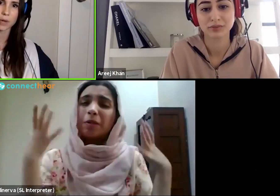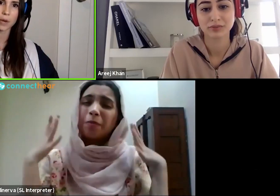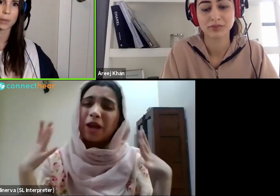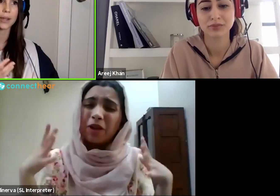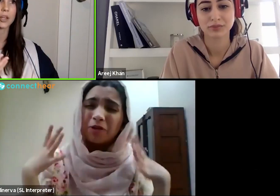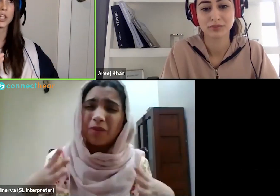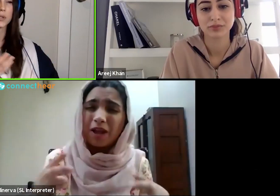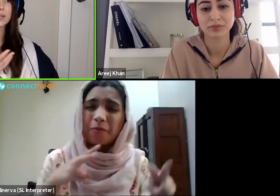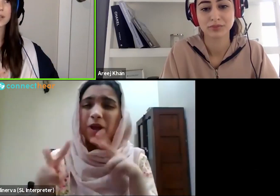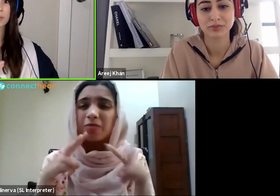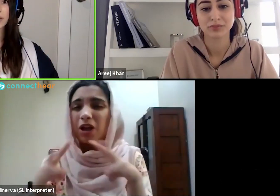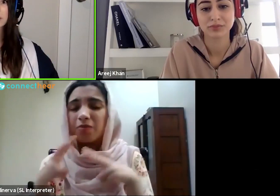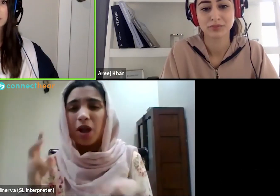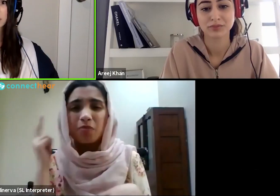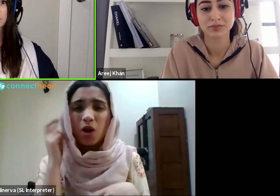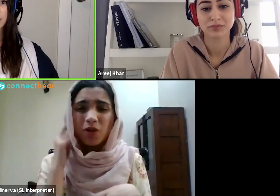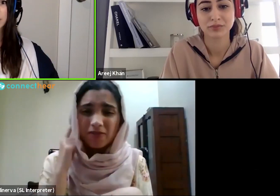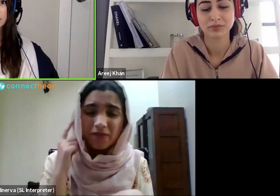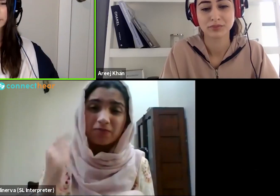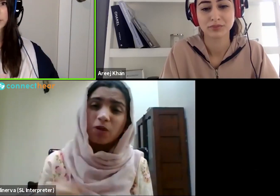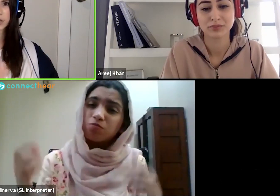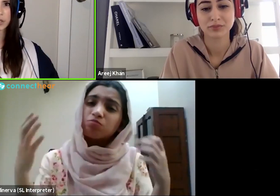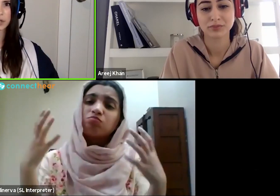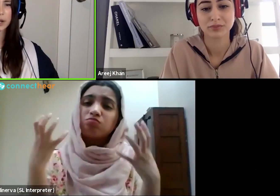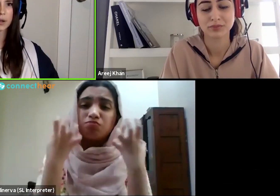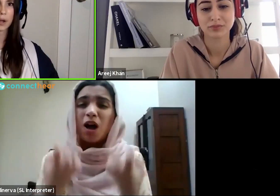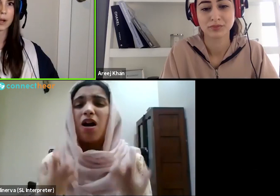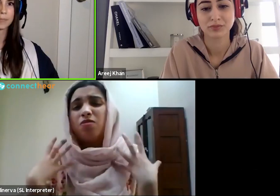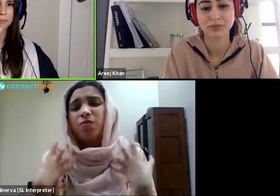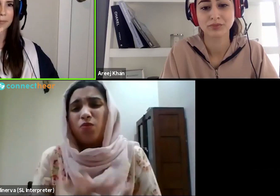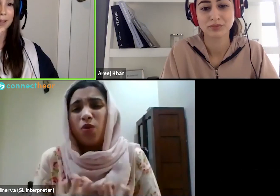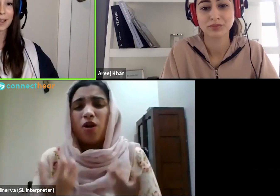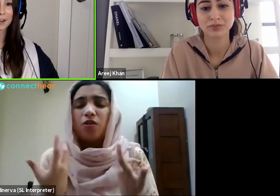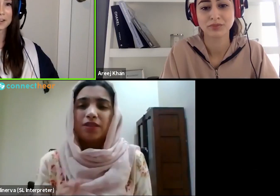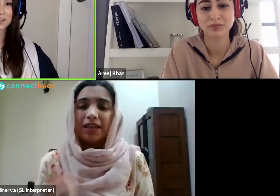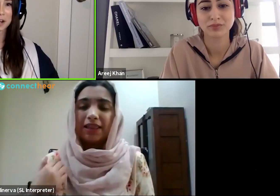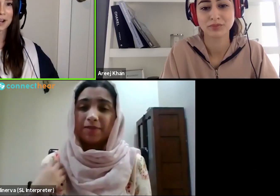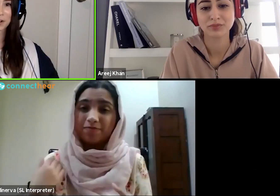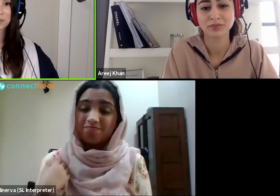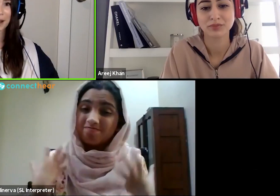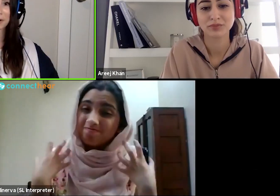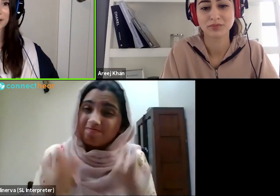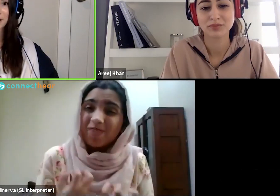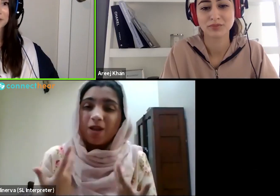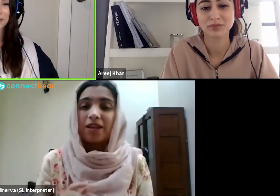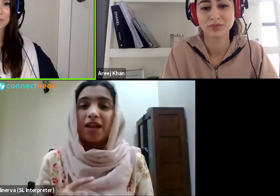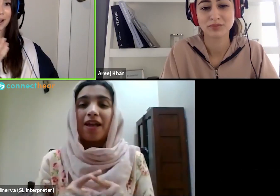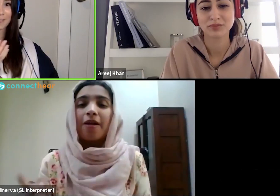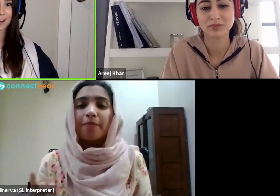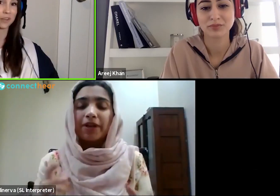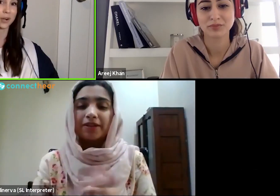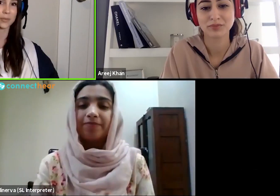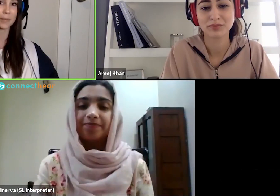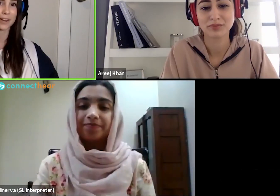by their partner. I'm like, you need to explain it to them that it's an energy thing. I laugh. I use the iPhone battery analogy all the time,